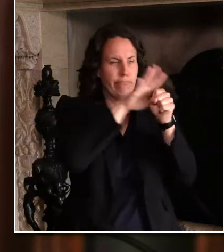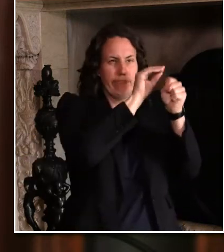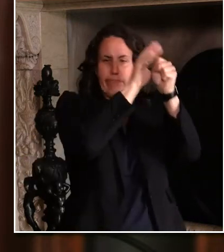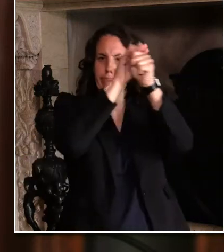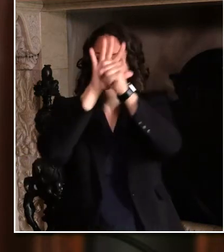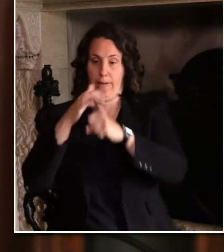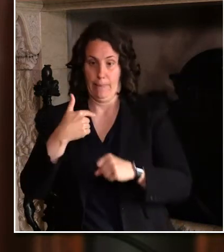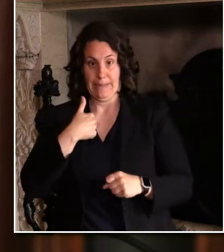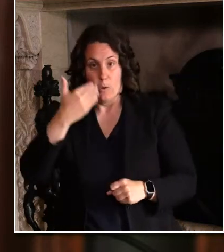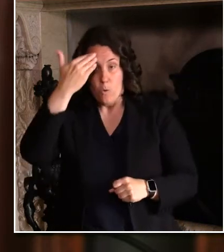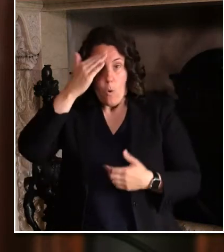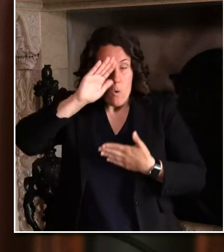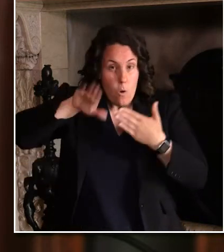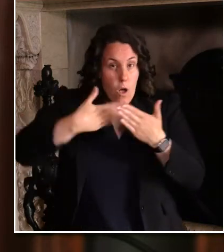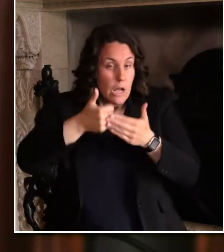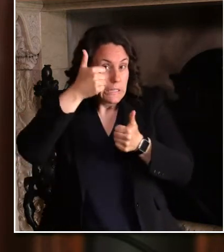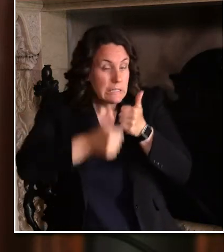specifically